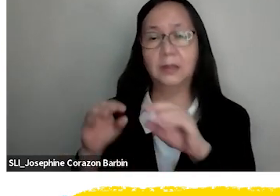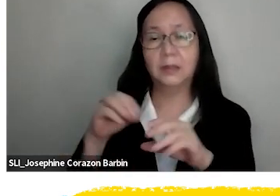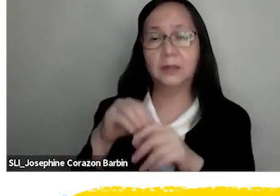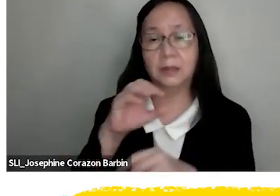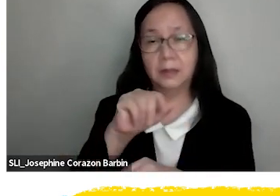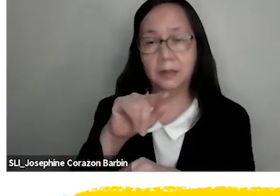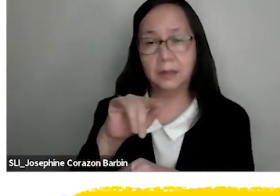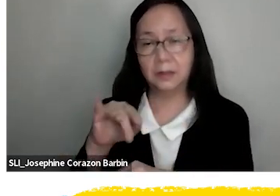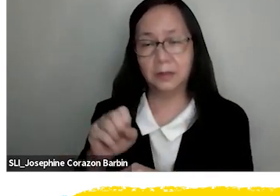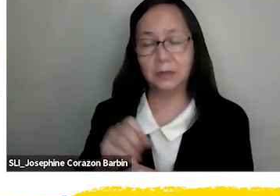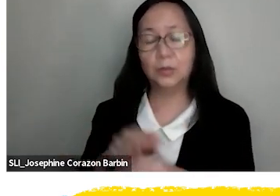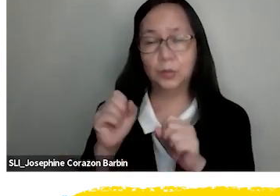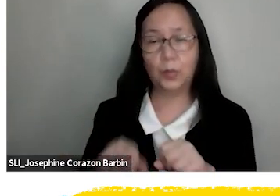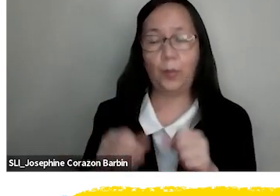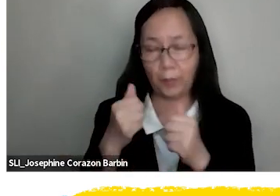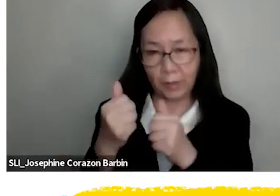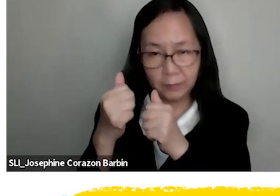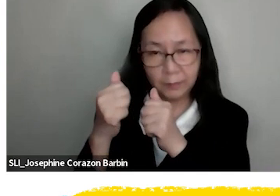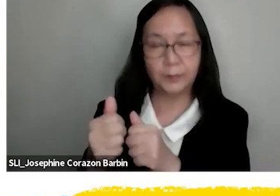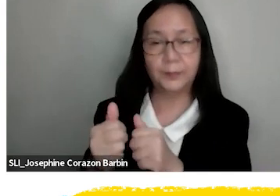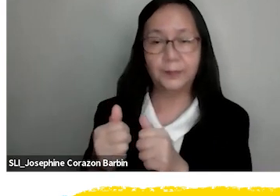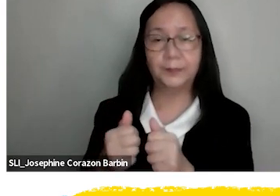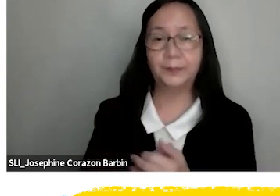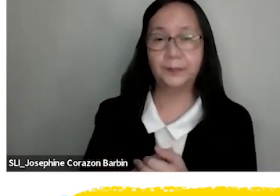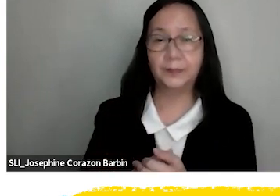to follow the